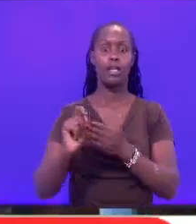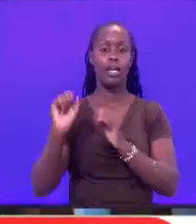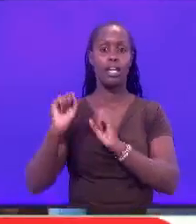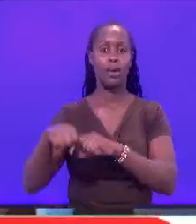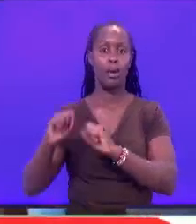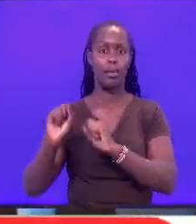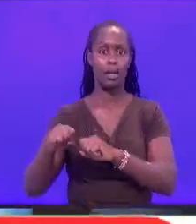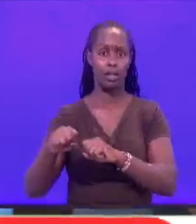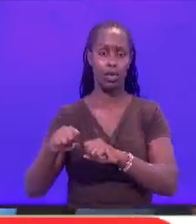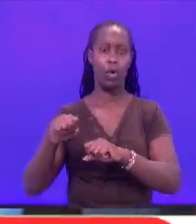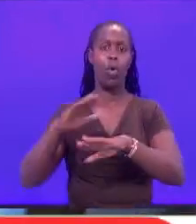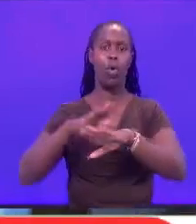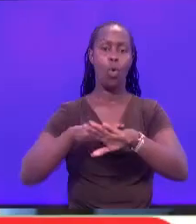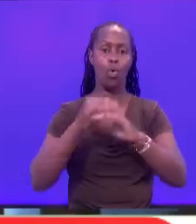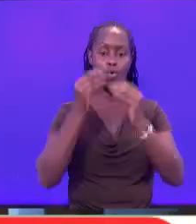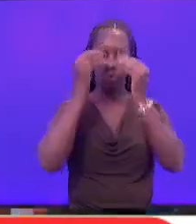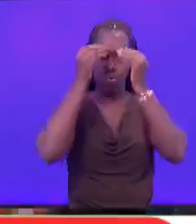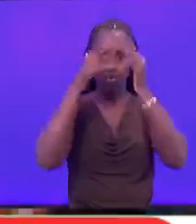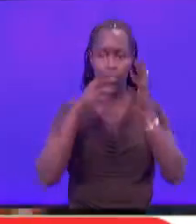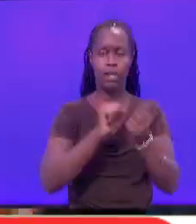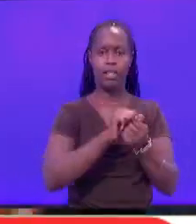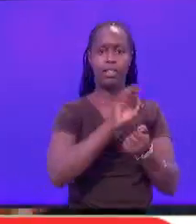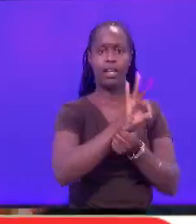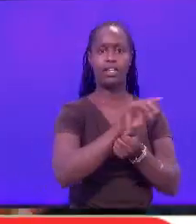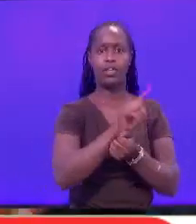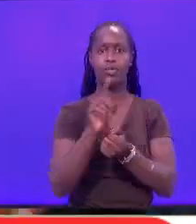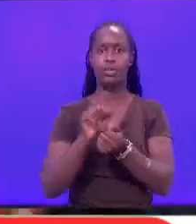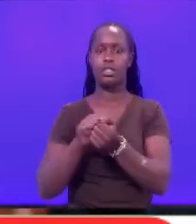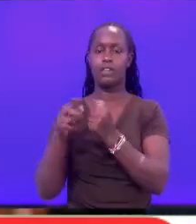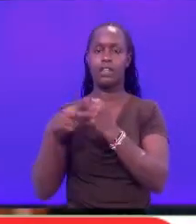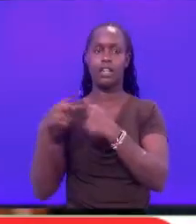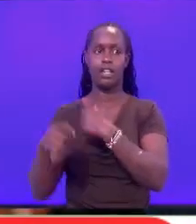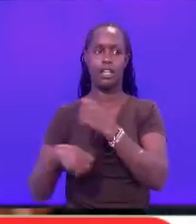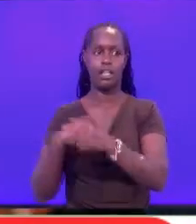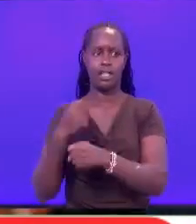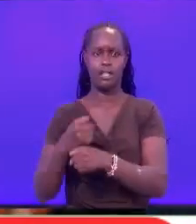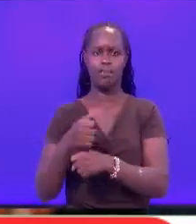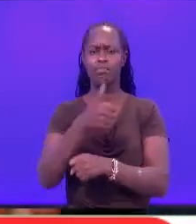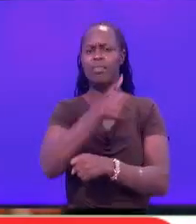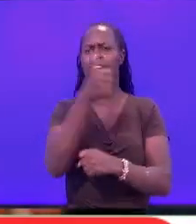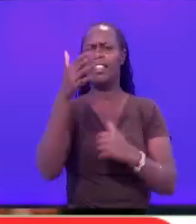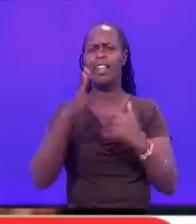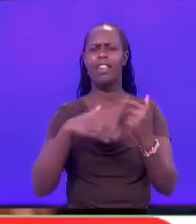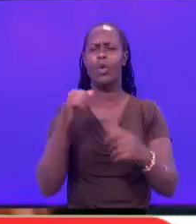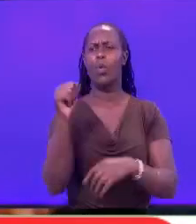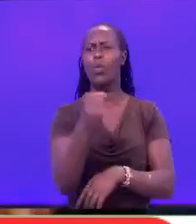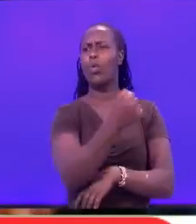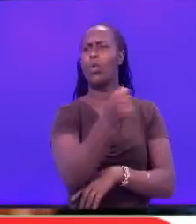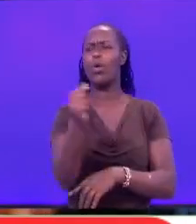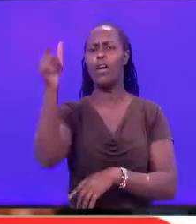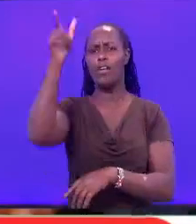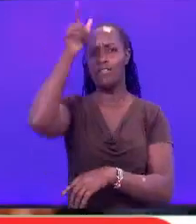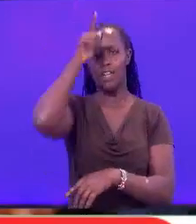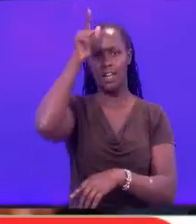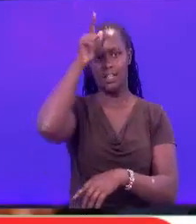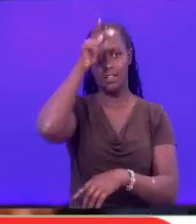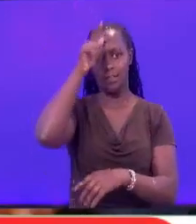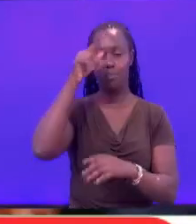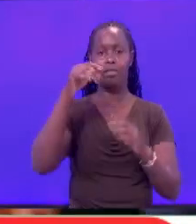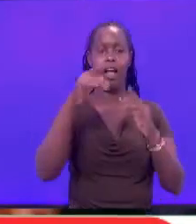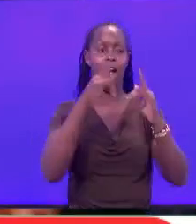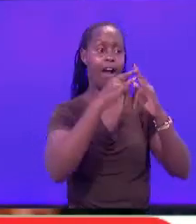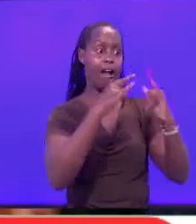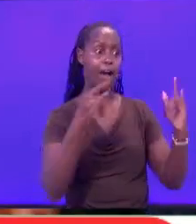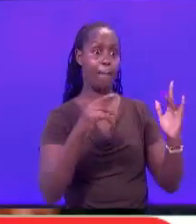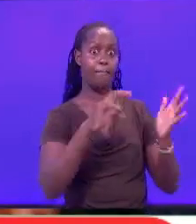students aged 13 to 17 years. Badala ya kutembea tu ni village, wanakaa soko, wanakaa idle, this camp has helped